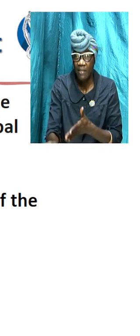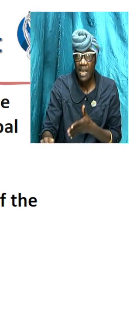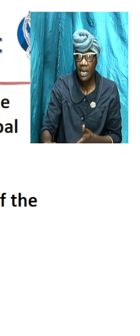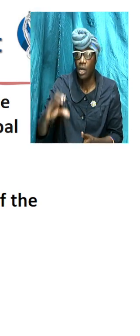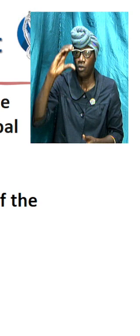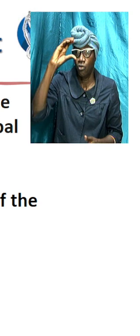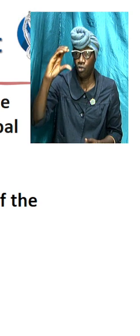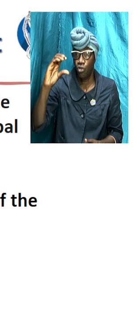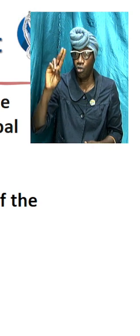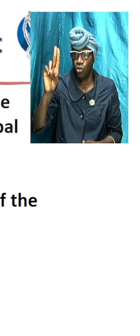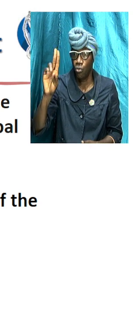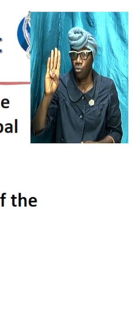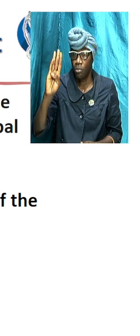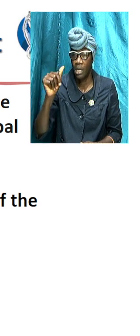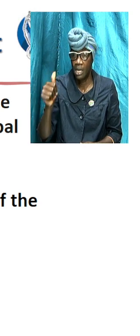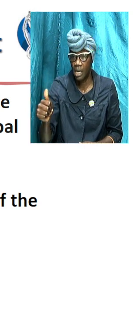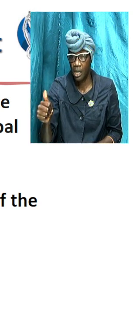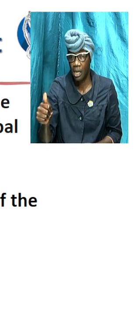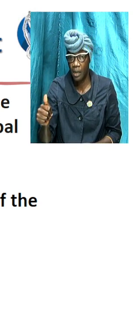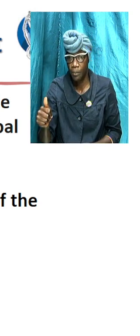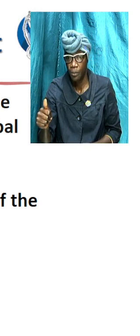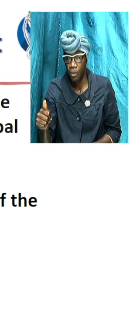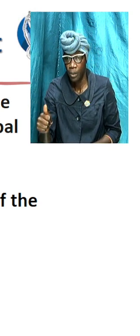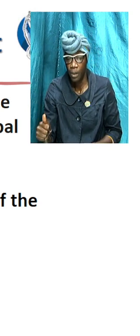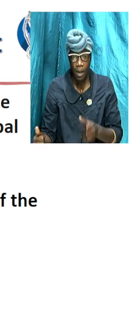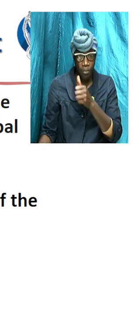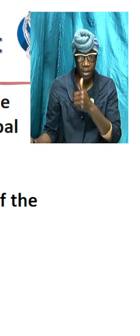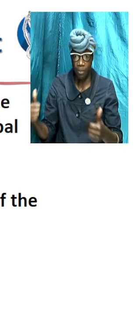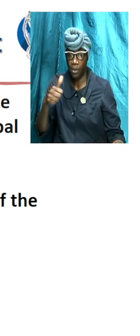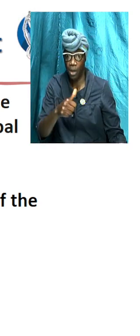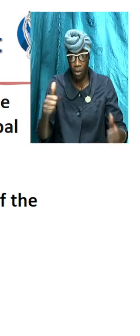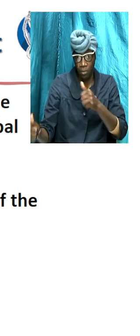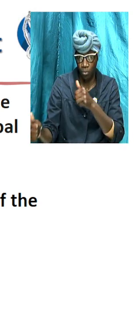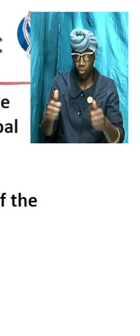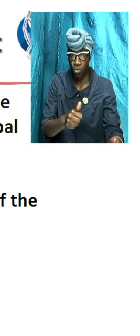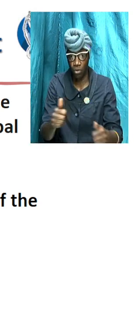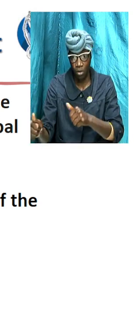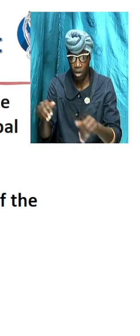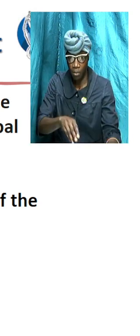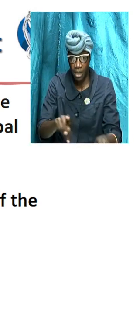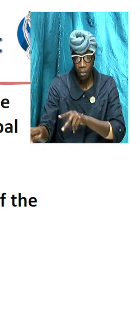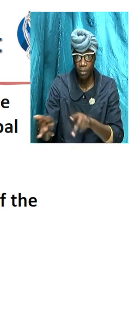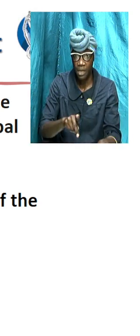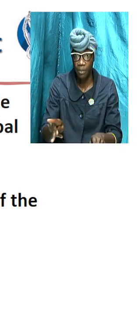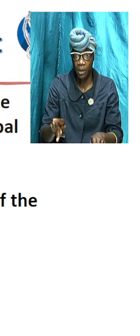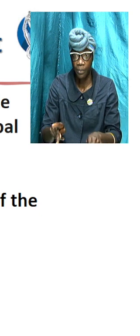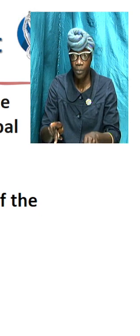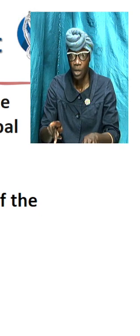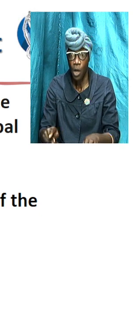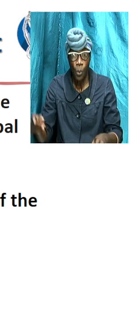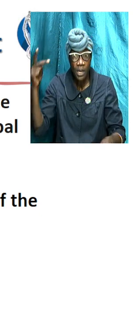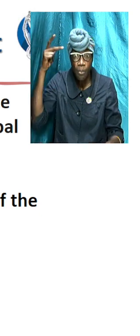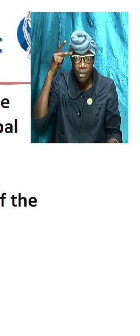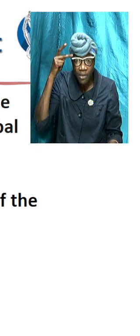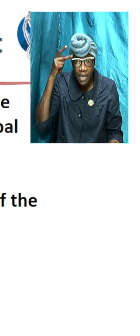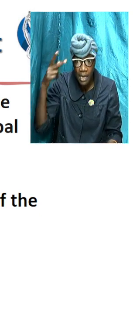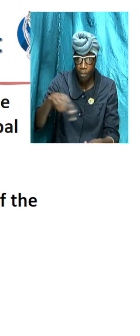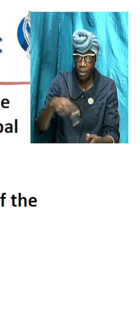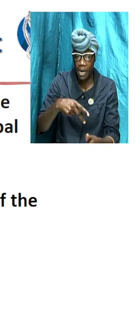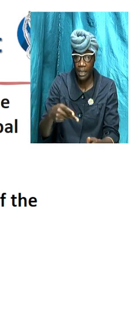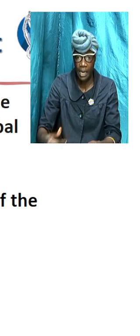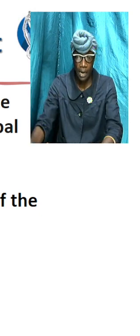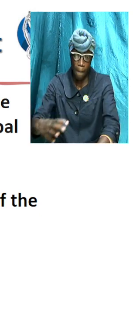Cuba, on the other hand, we know that when Fidel and his party was in power for many years, that